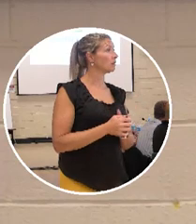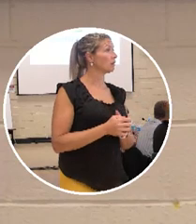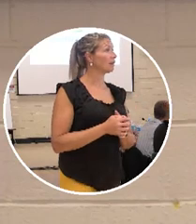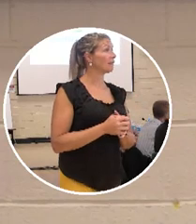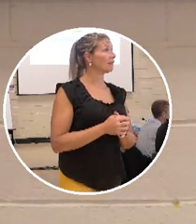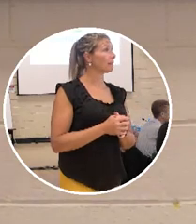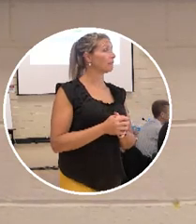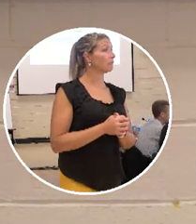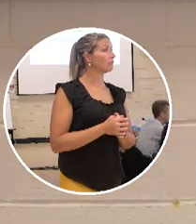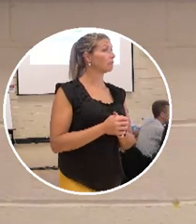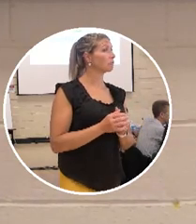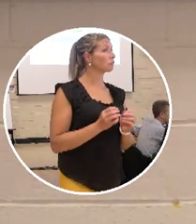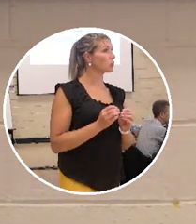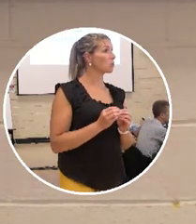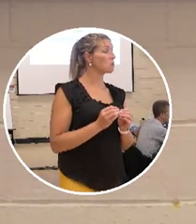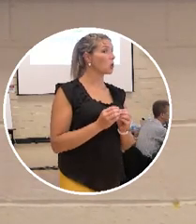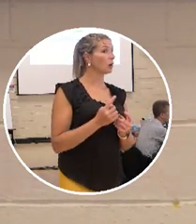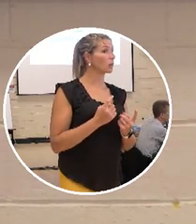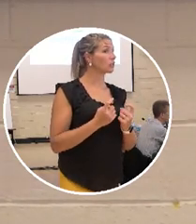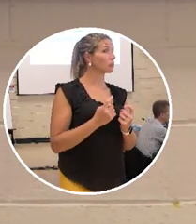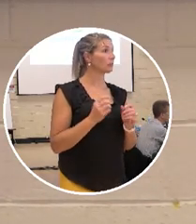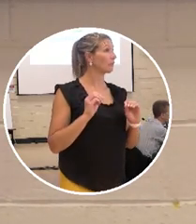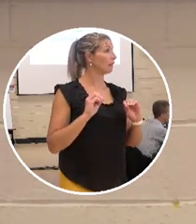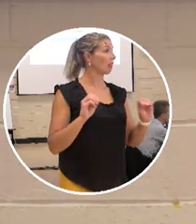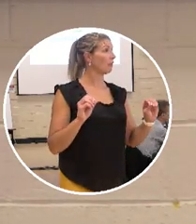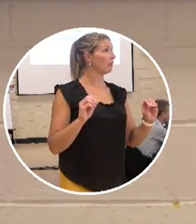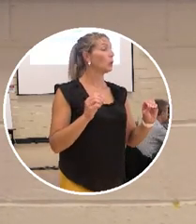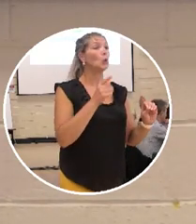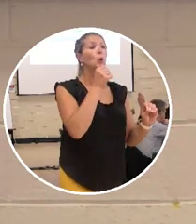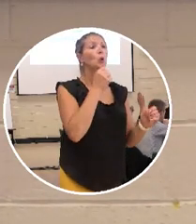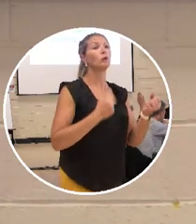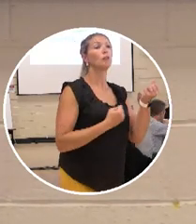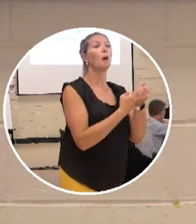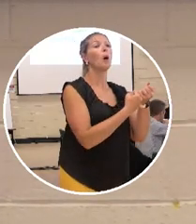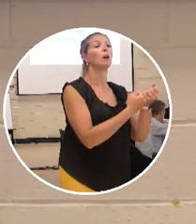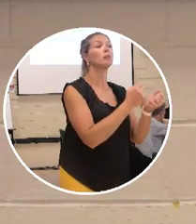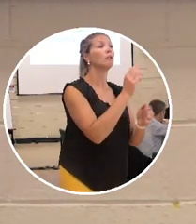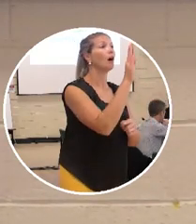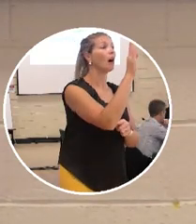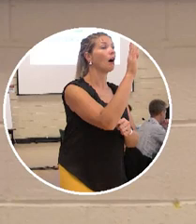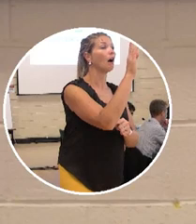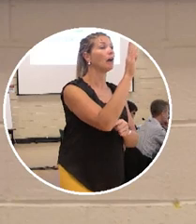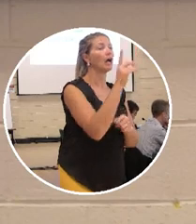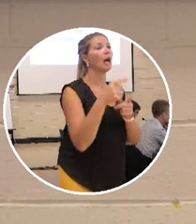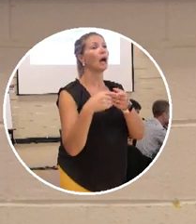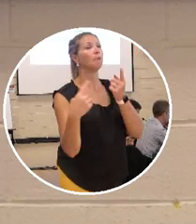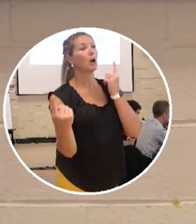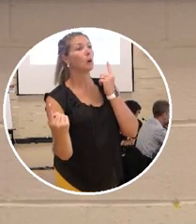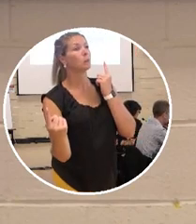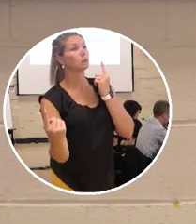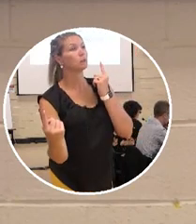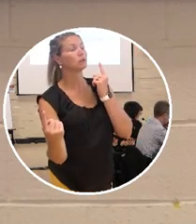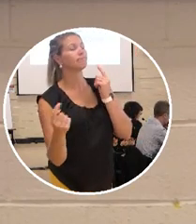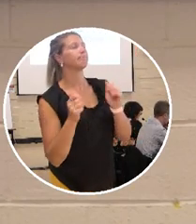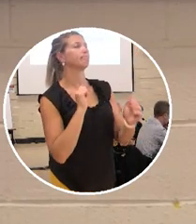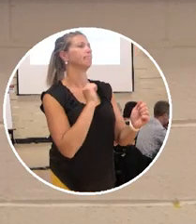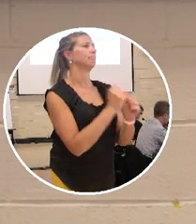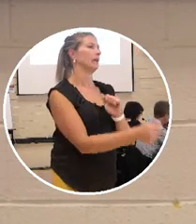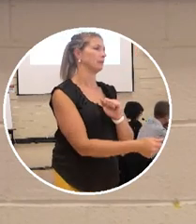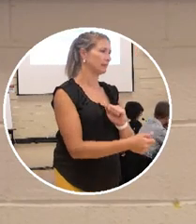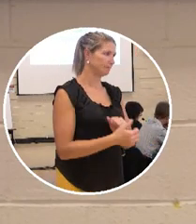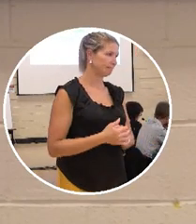questions? Any further questions? Hearing none, all in favor of the motion? Those against? Motion carries. Thank